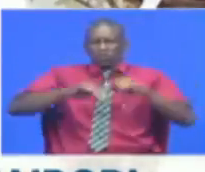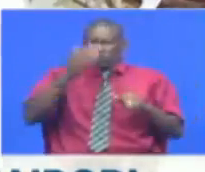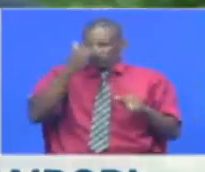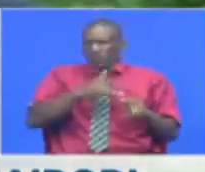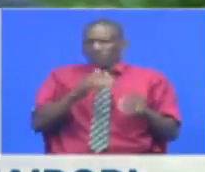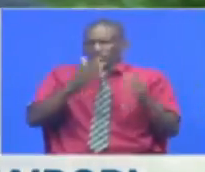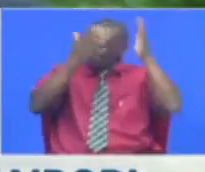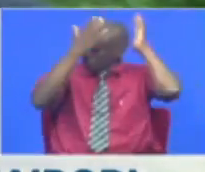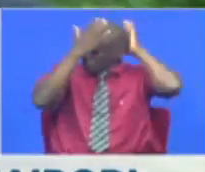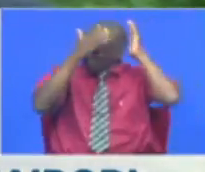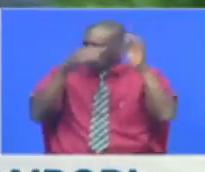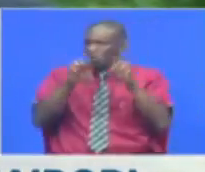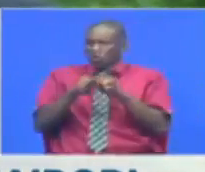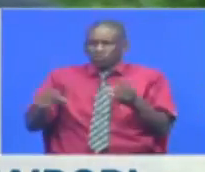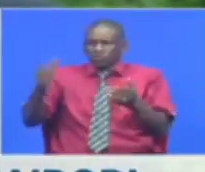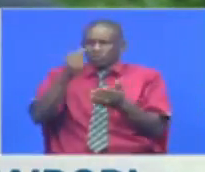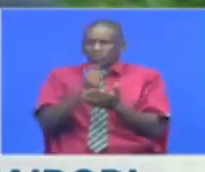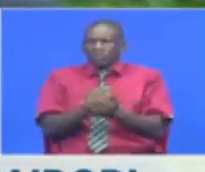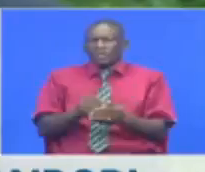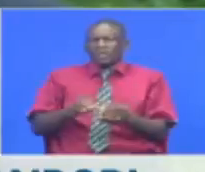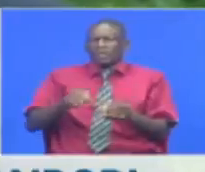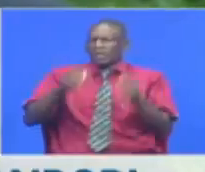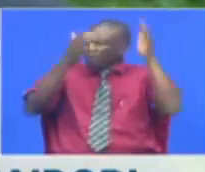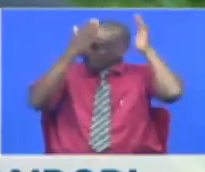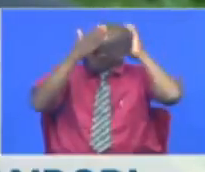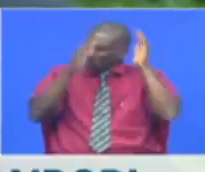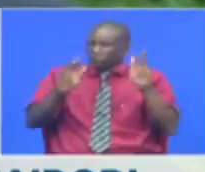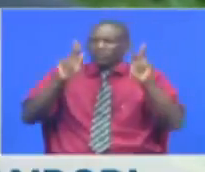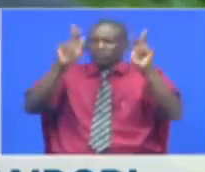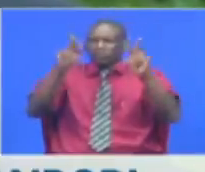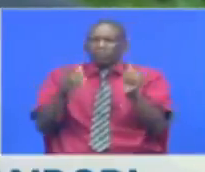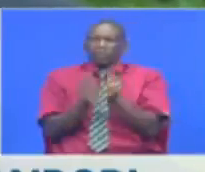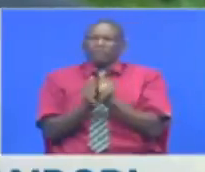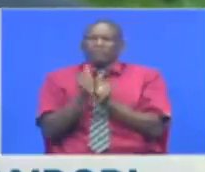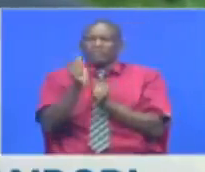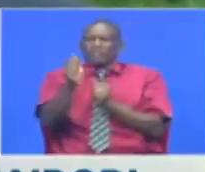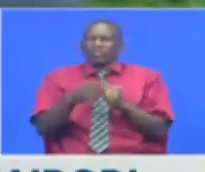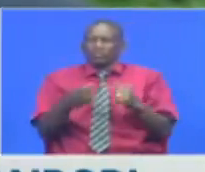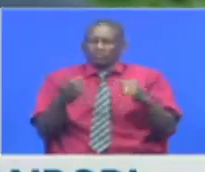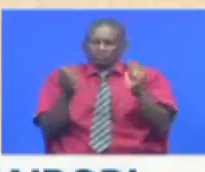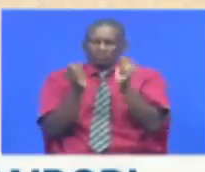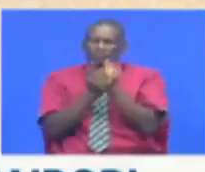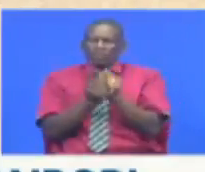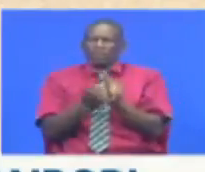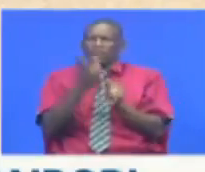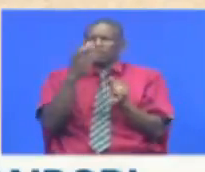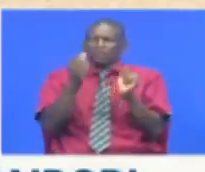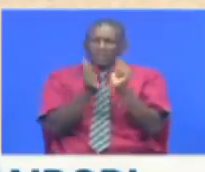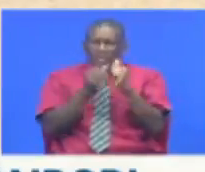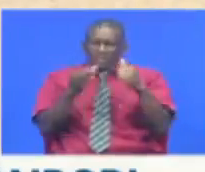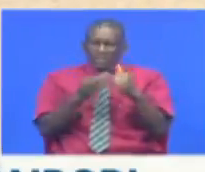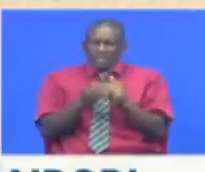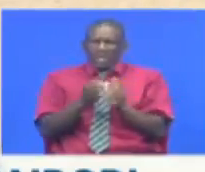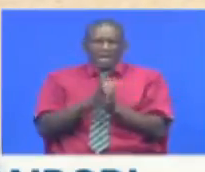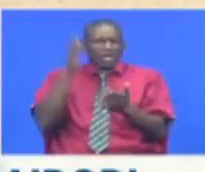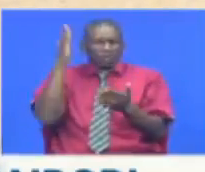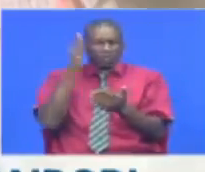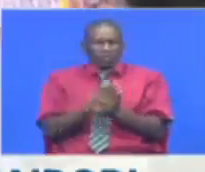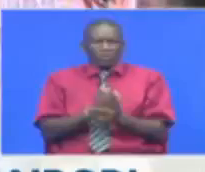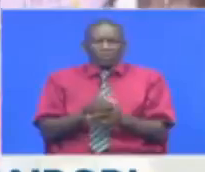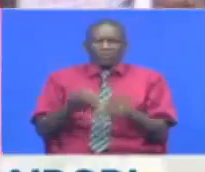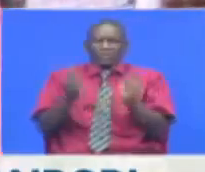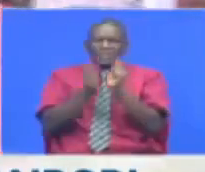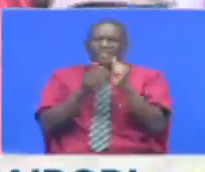been appointed the Archbishop of Kisumu on the 15th of November 2018 and installed on the 16th